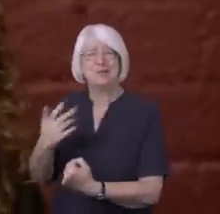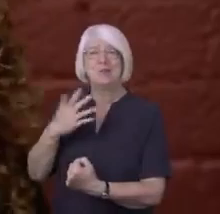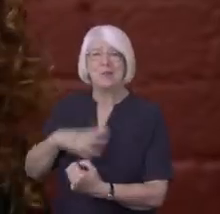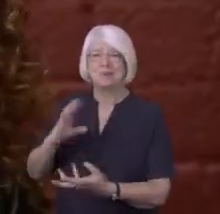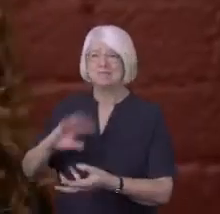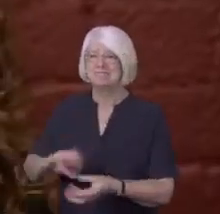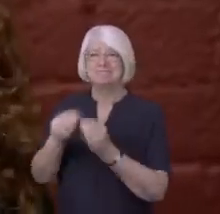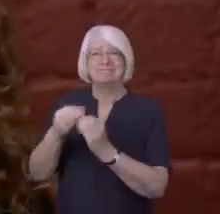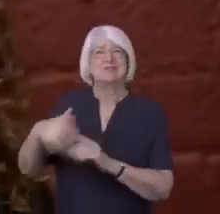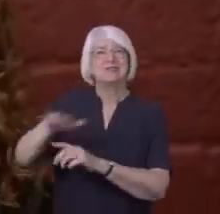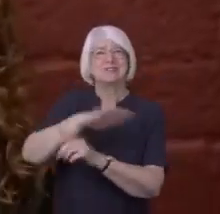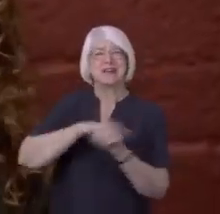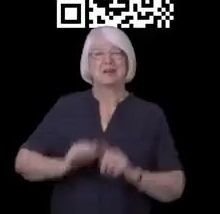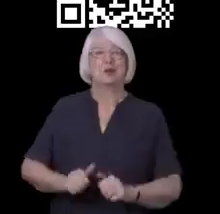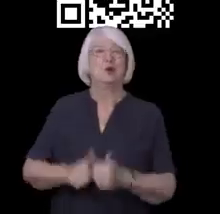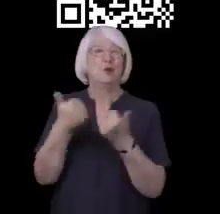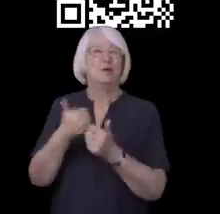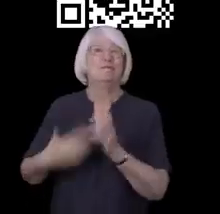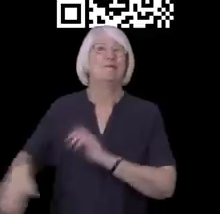children.